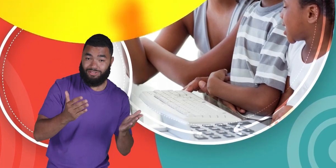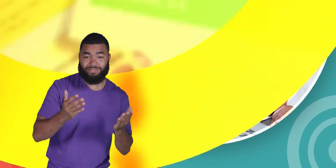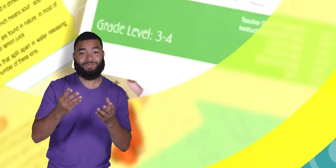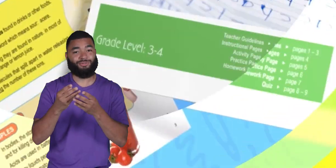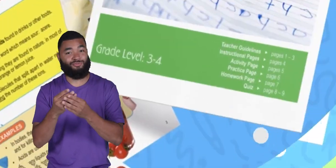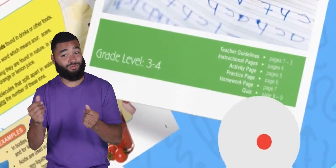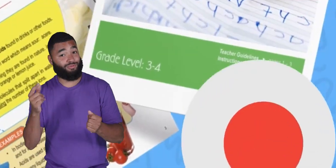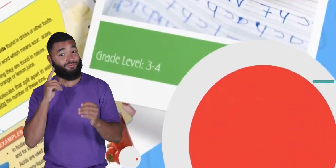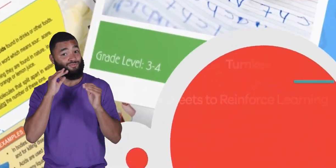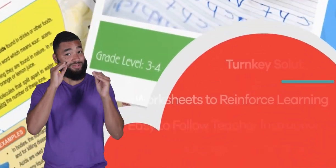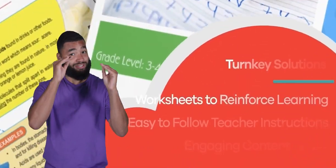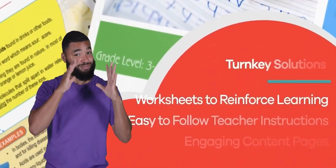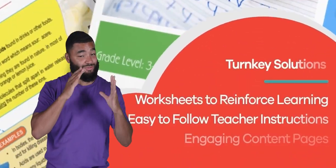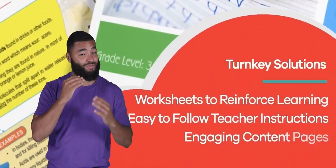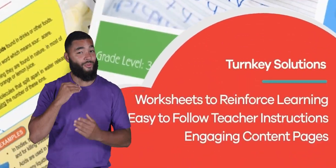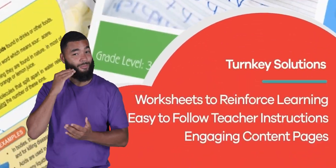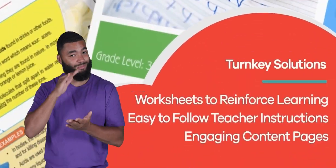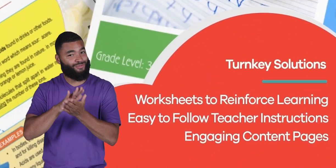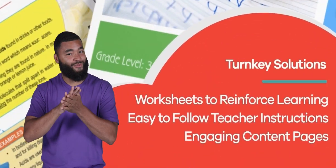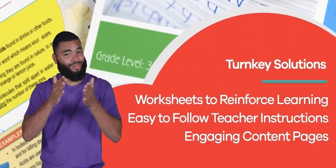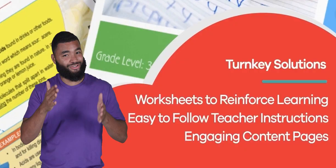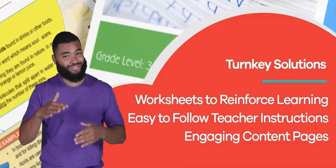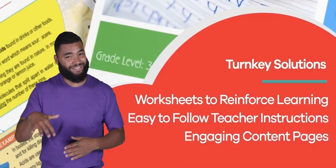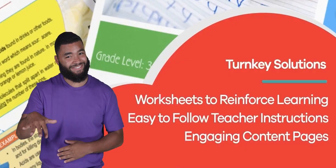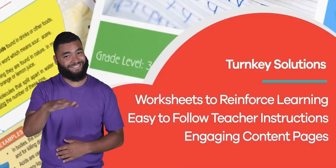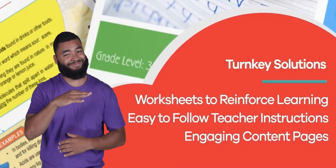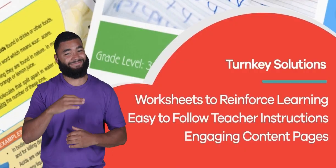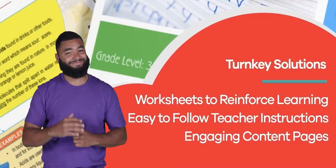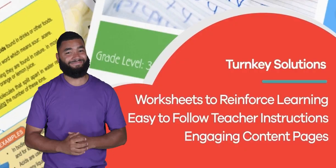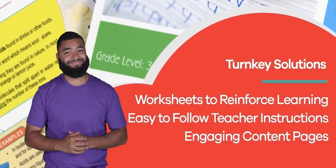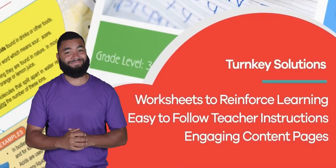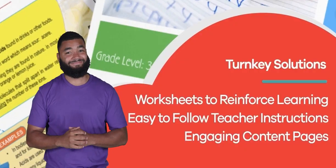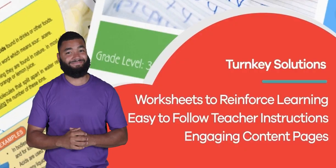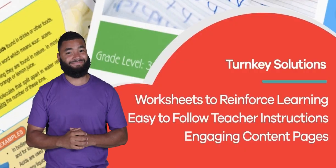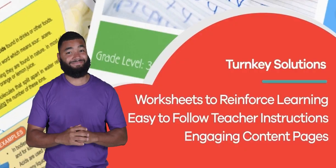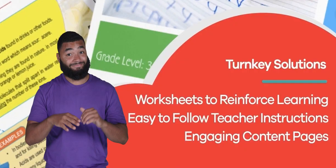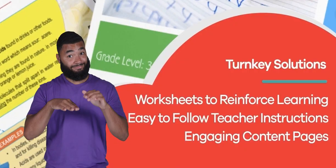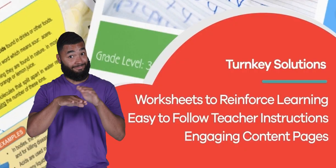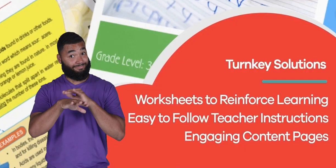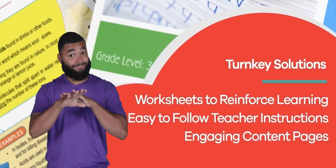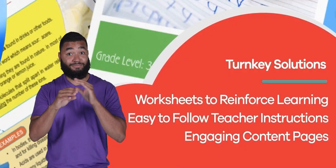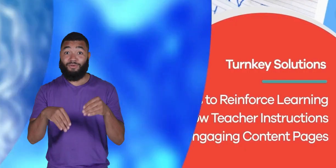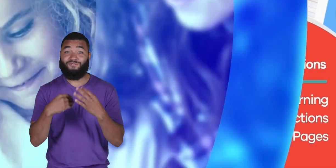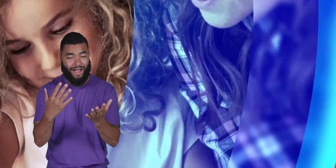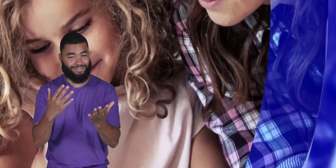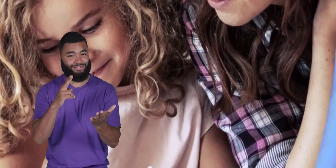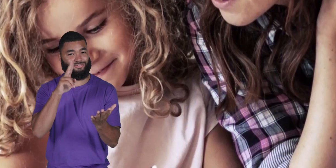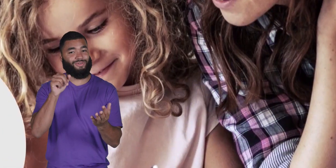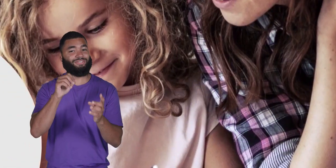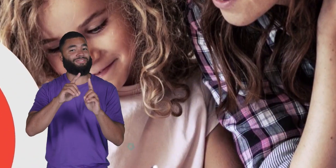resources resources and turnkey solutions for teachers and homeschoolers you